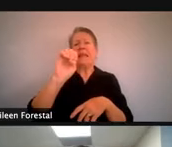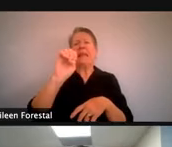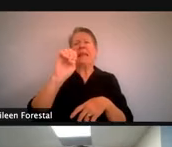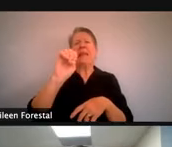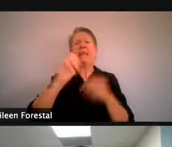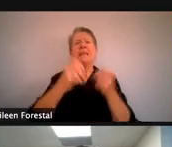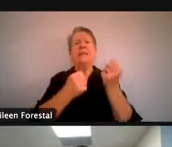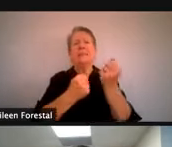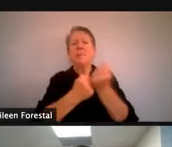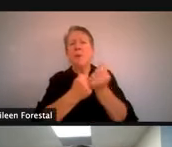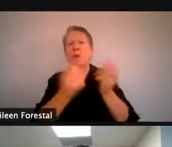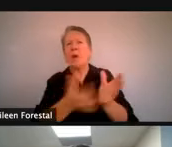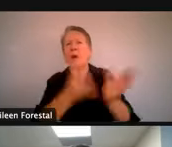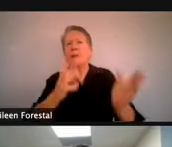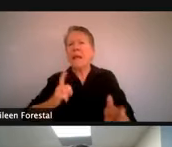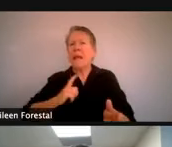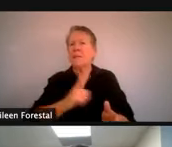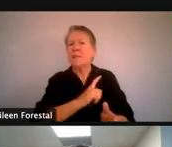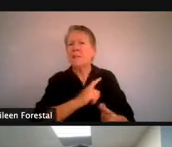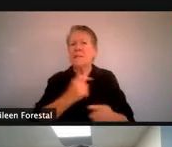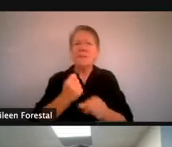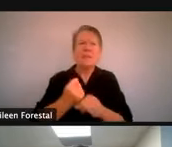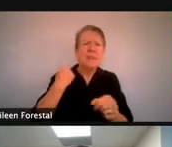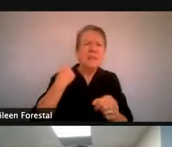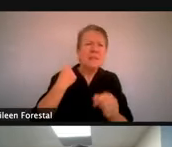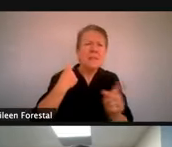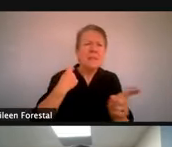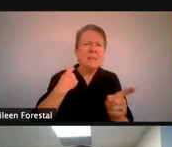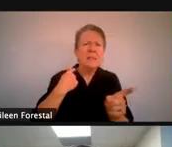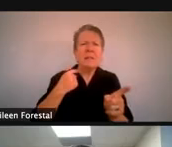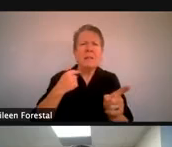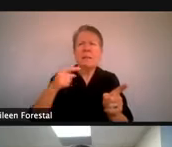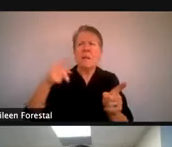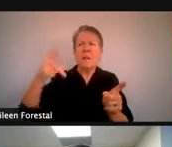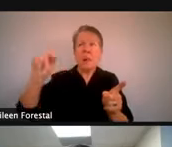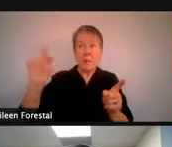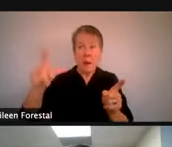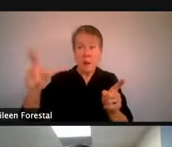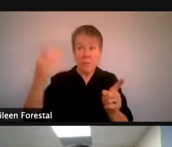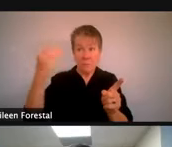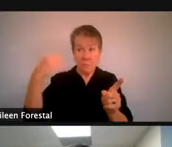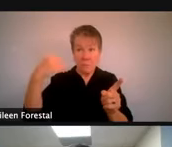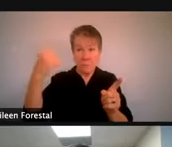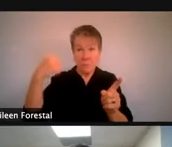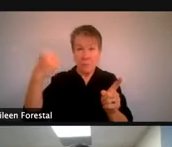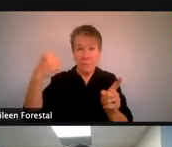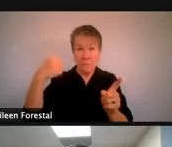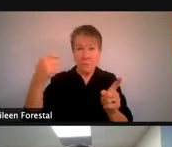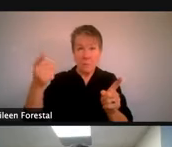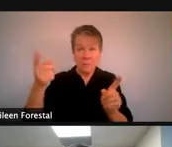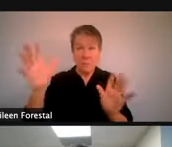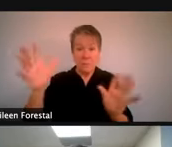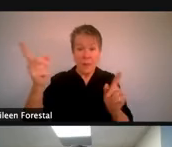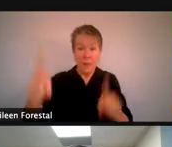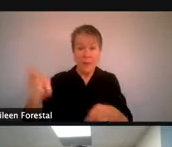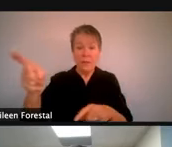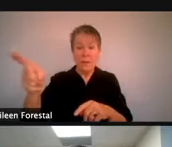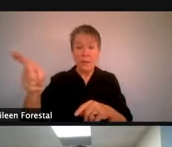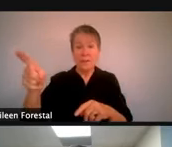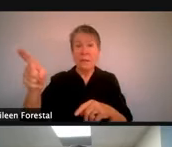ago. And if Paramel disagrees with me, he will weigh in. It looks like he's nodding yes. And again, I'm not marrying myself to particular words